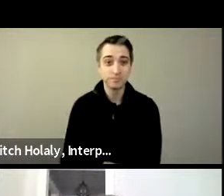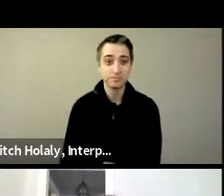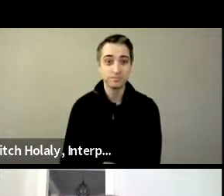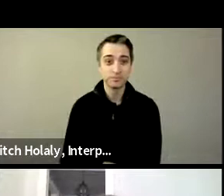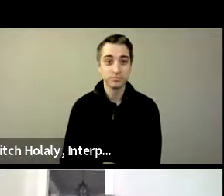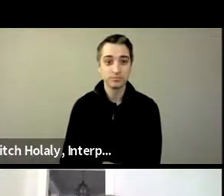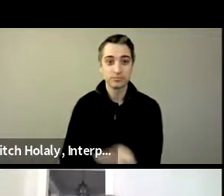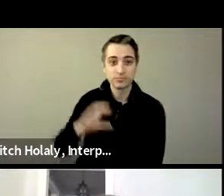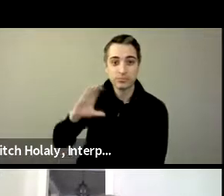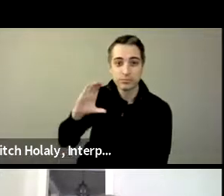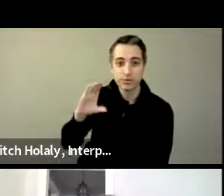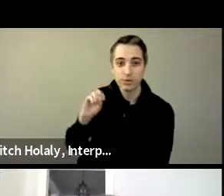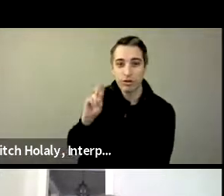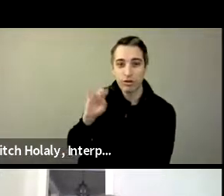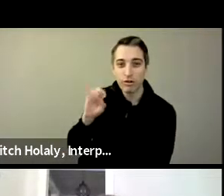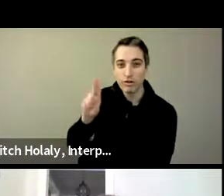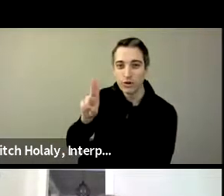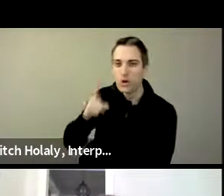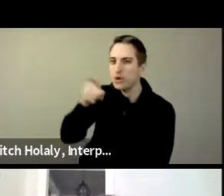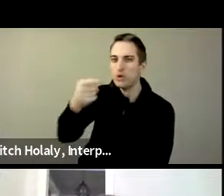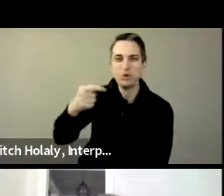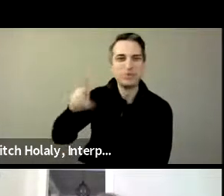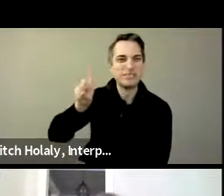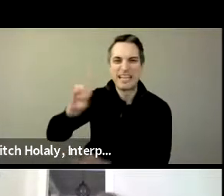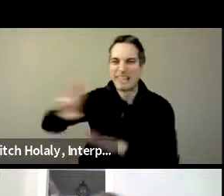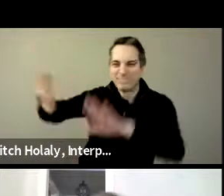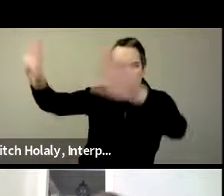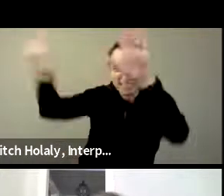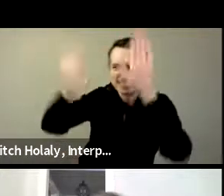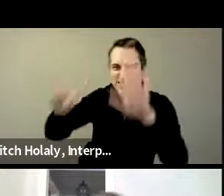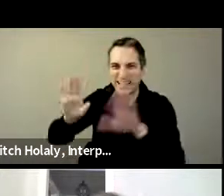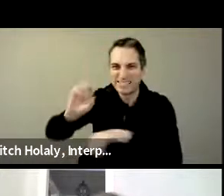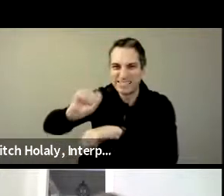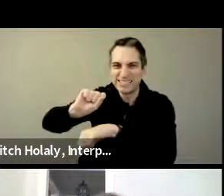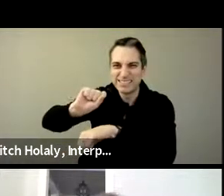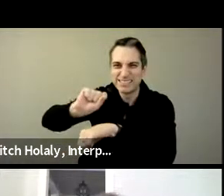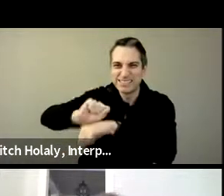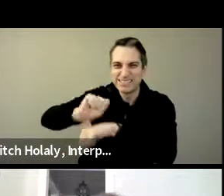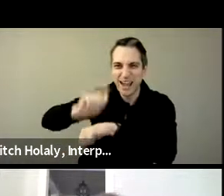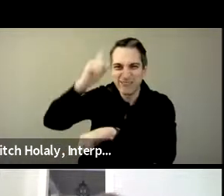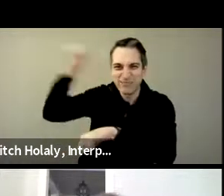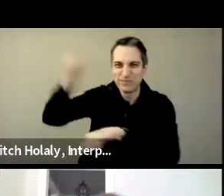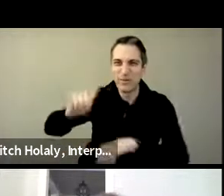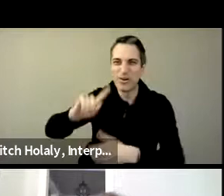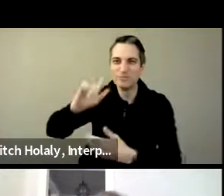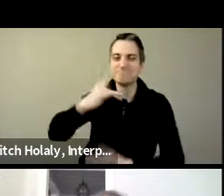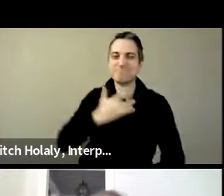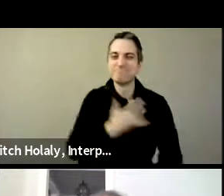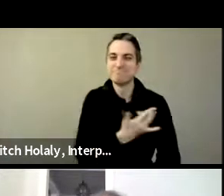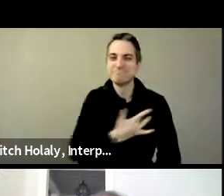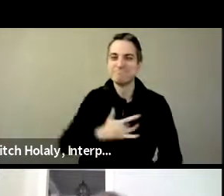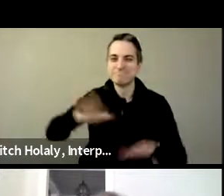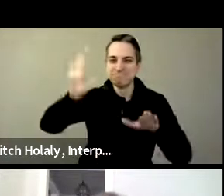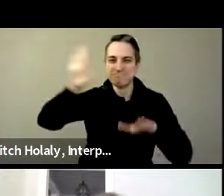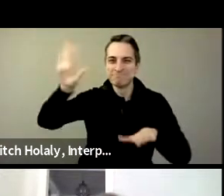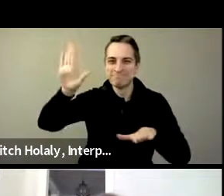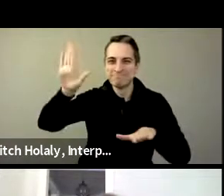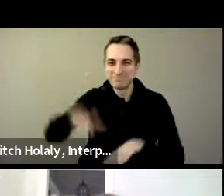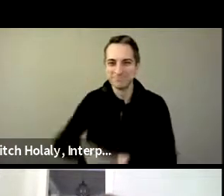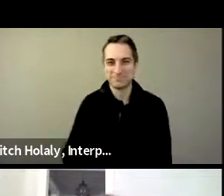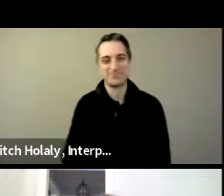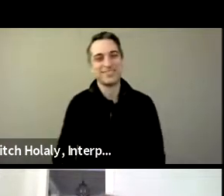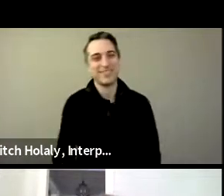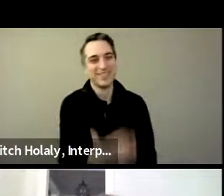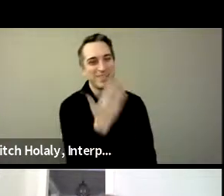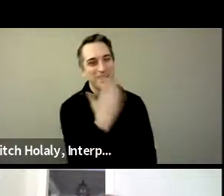Okay. You did a fantastic job swearing us in. All right, thank you. Let's hope the rest of the meeting goes as well. Our next